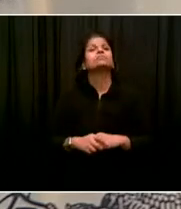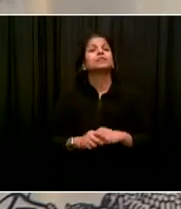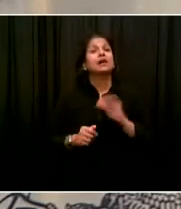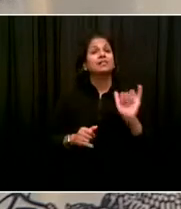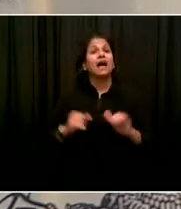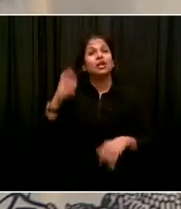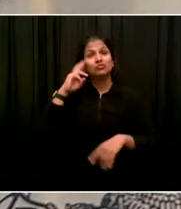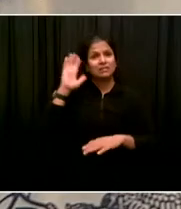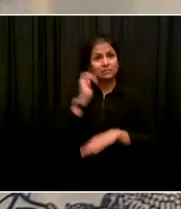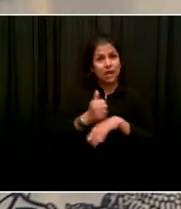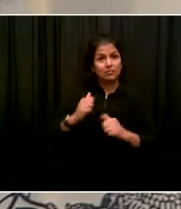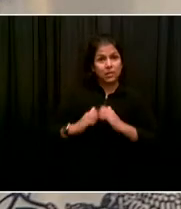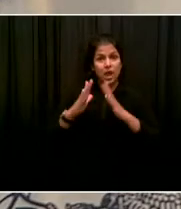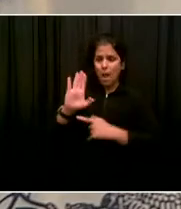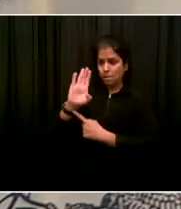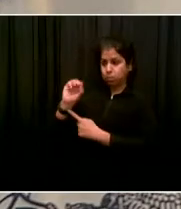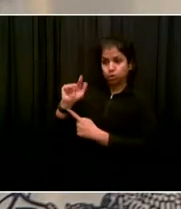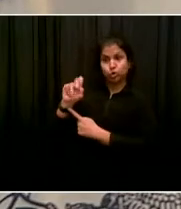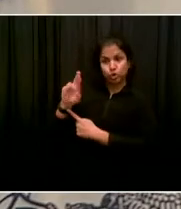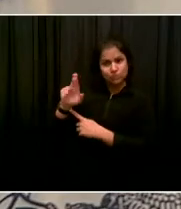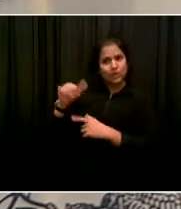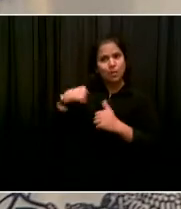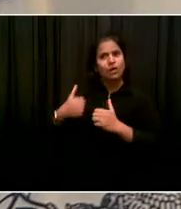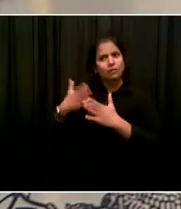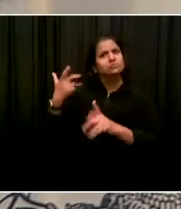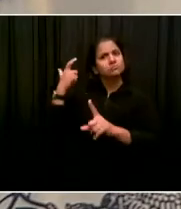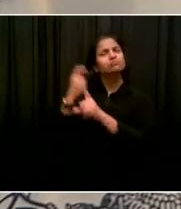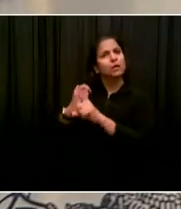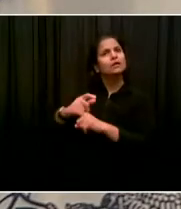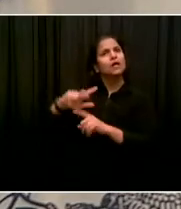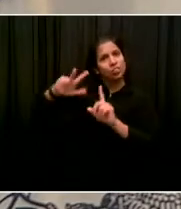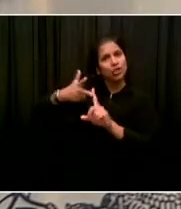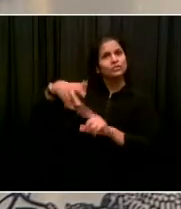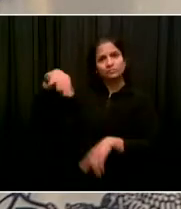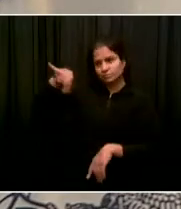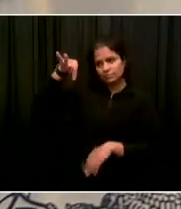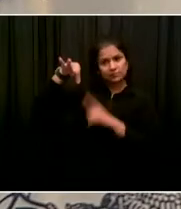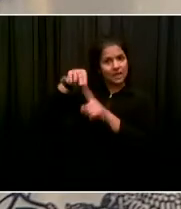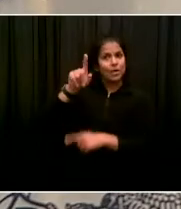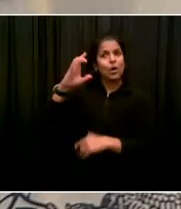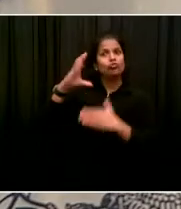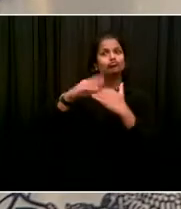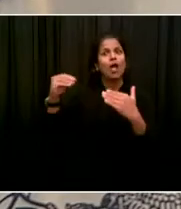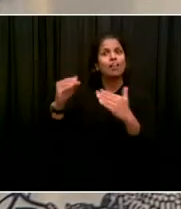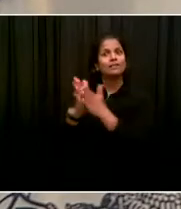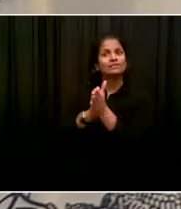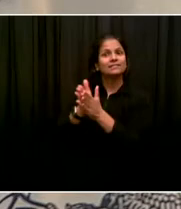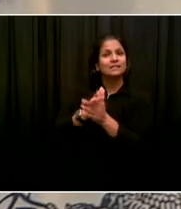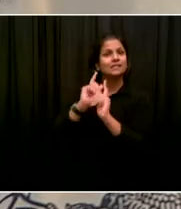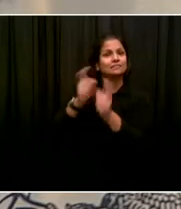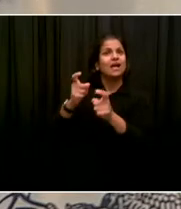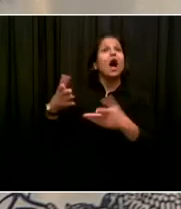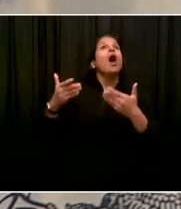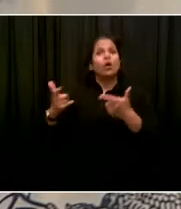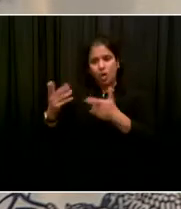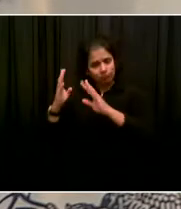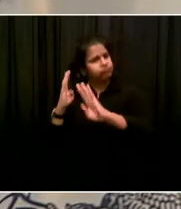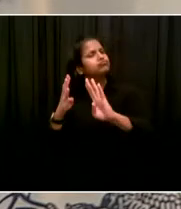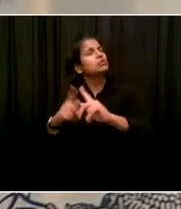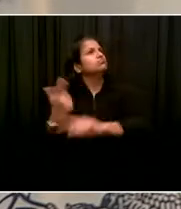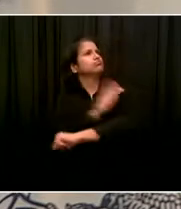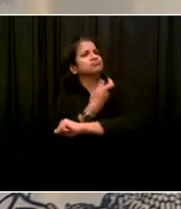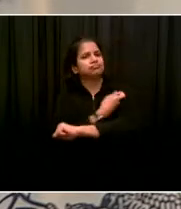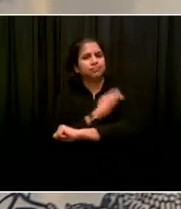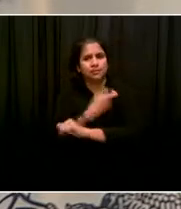we need to get people maximally vaccinated. That's what makes the difference. So I think it's right to say, you know, could there be more